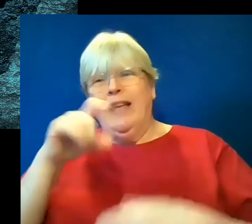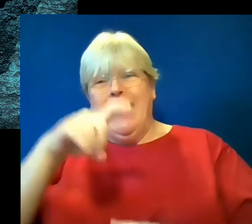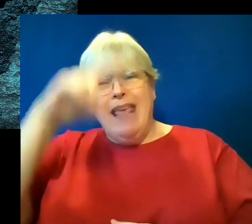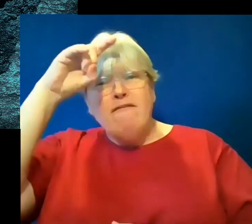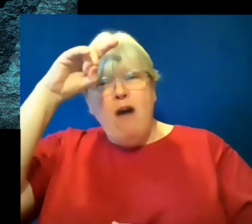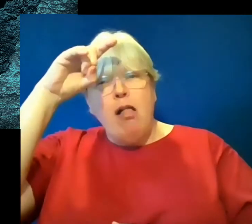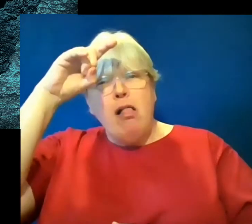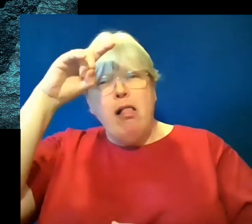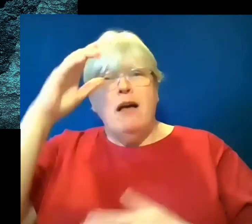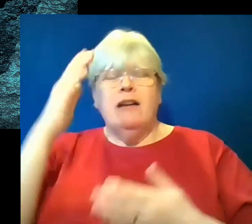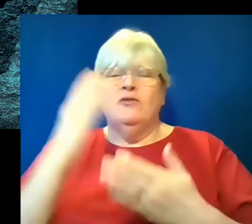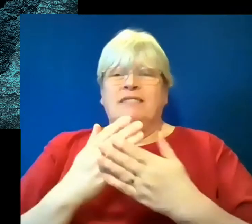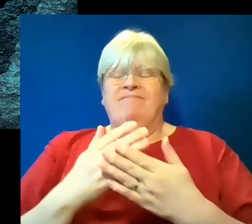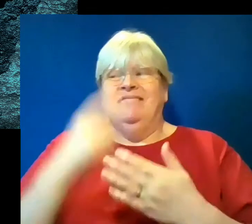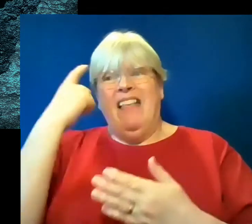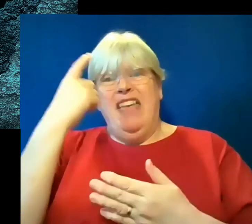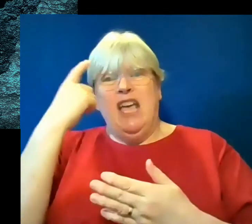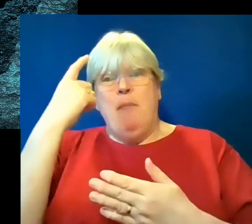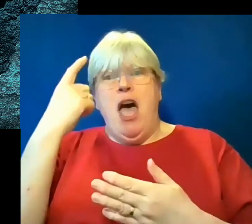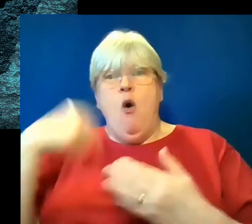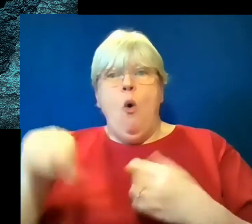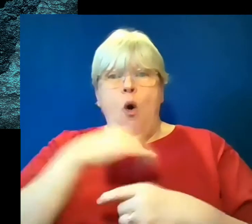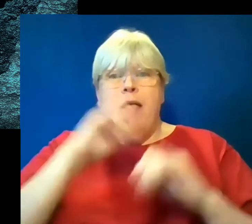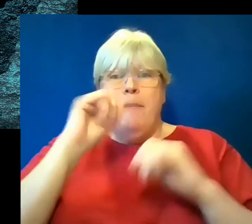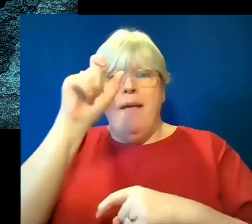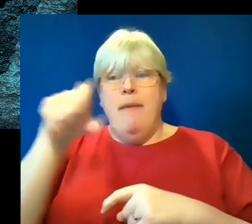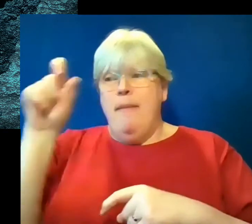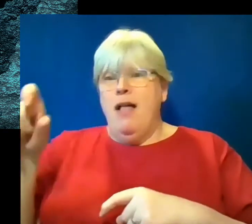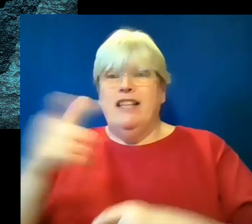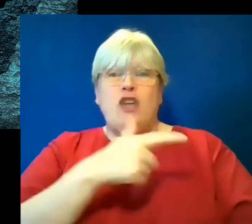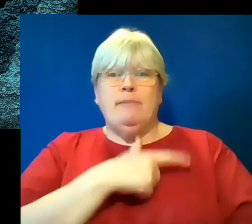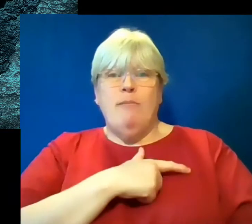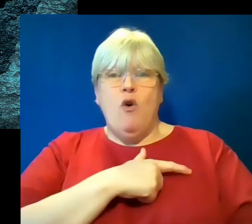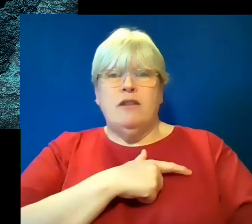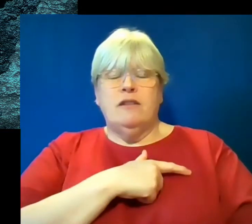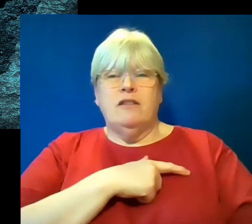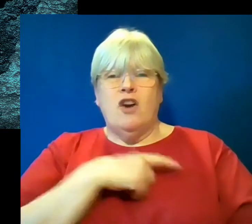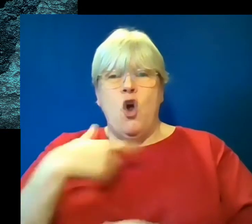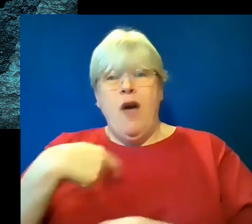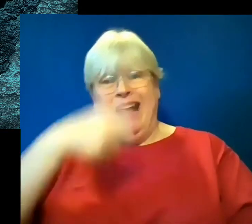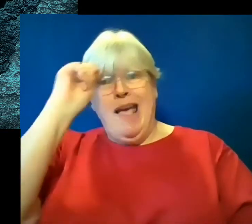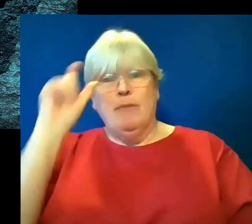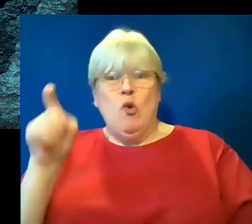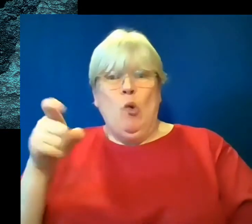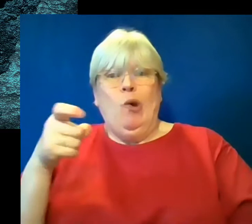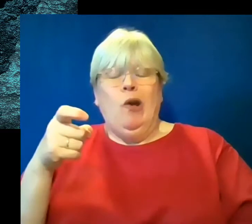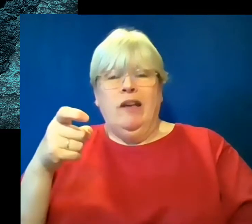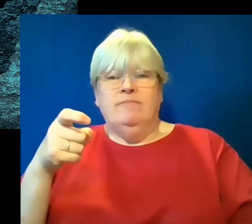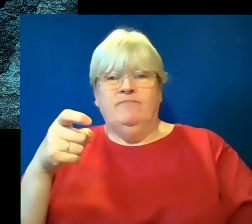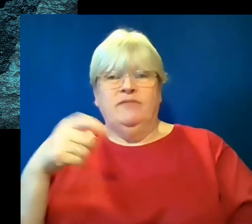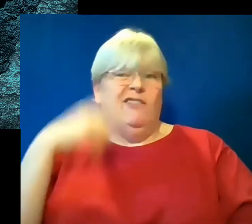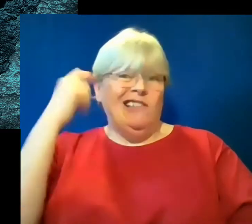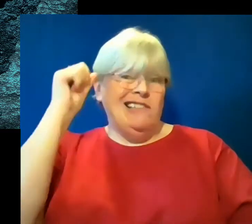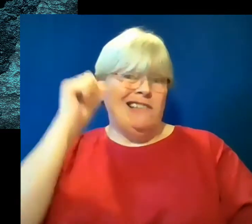the baddies in James Bond or Captain Hook, the idea that if you were physically different, scarred on your face, you were the baddie is